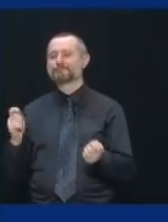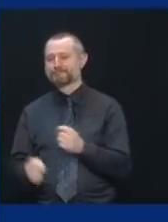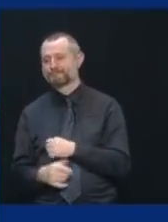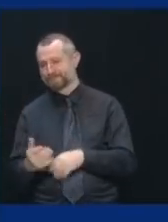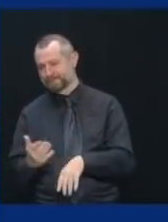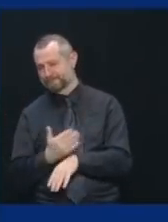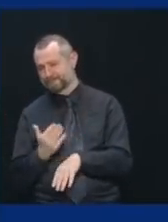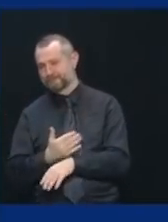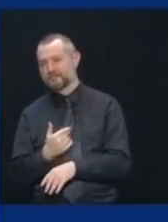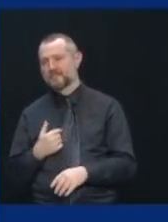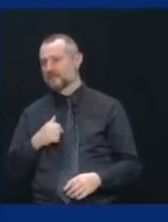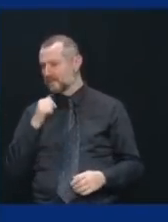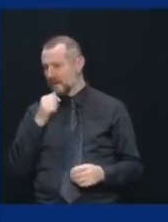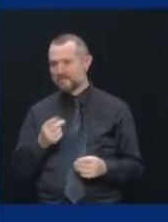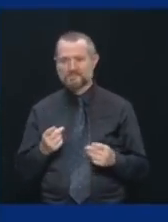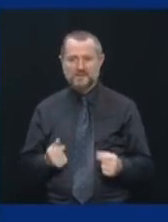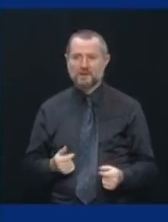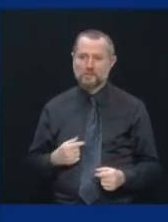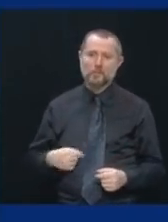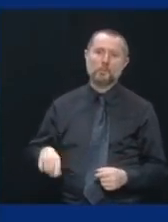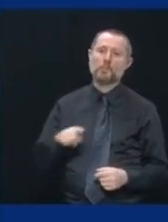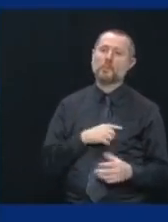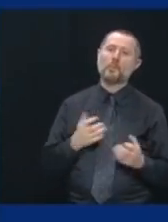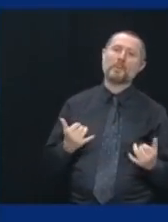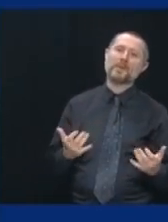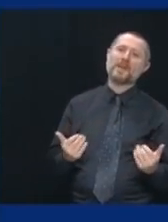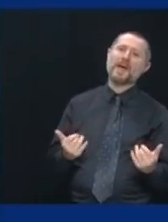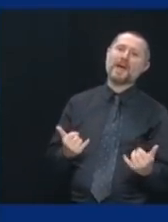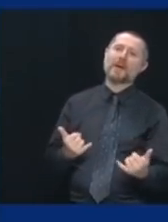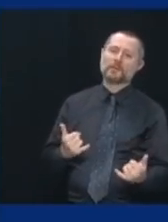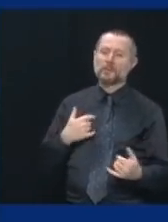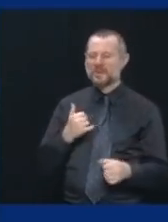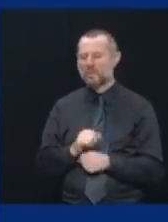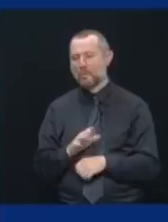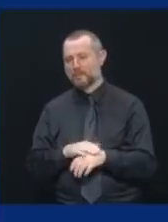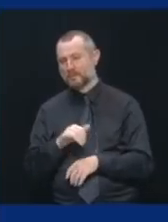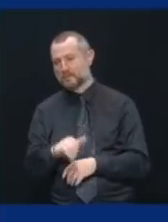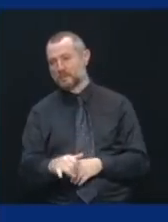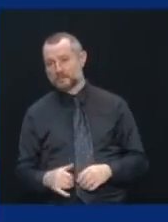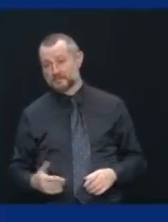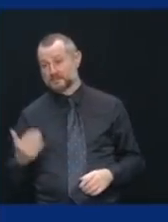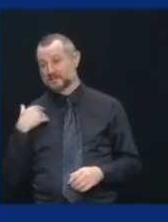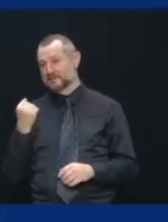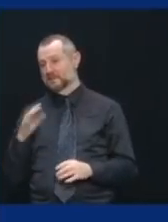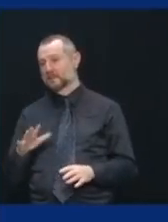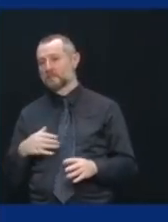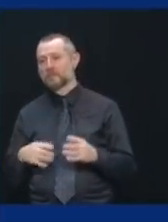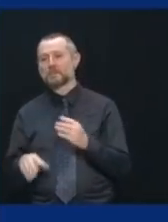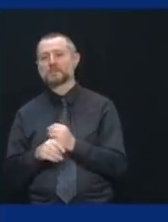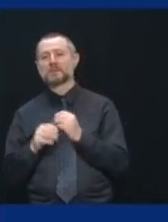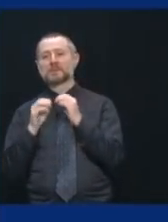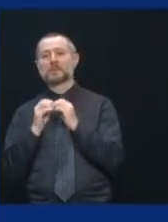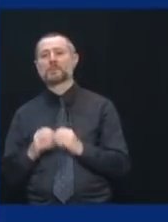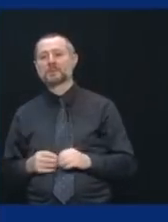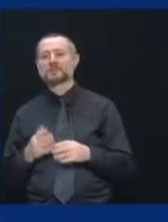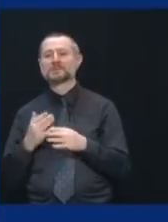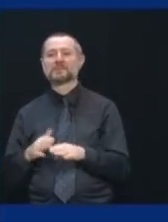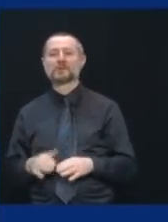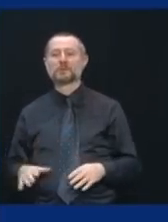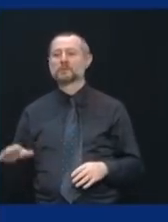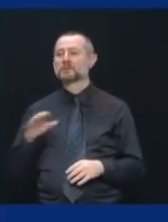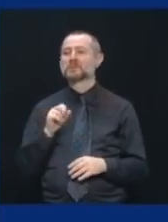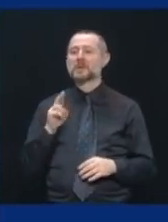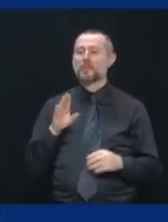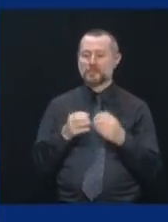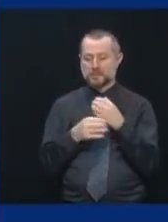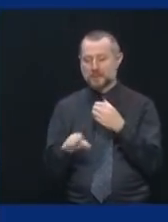fast as some in the public and the press would like, but we're working on it. Over the weekend, we added demographic data broken down by subcategory, so you